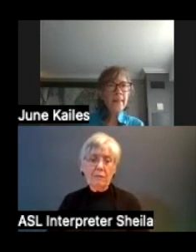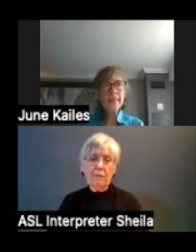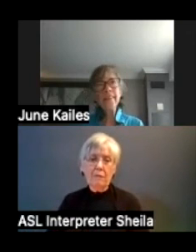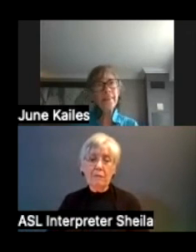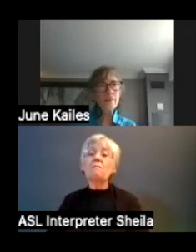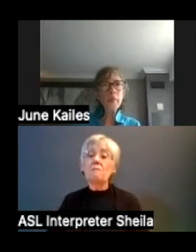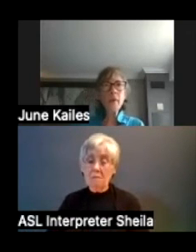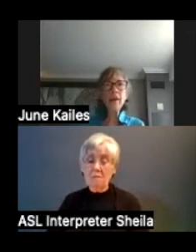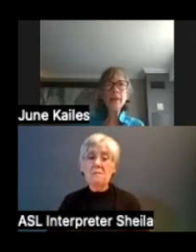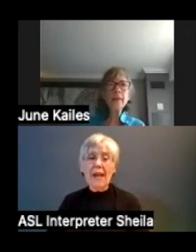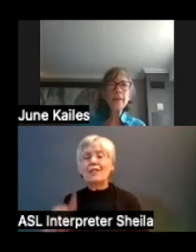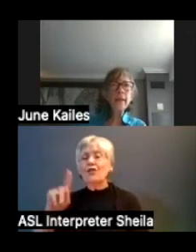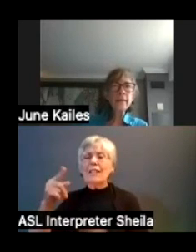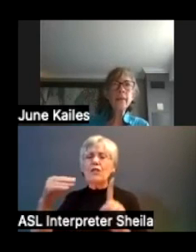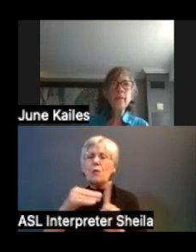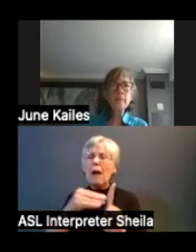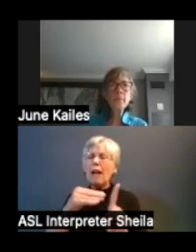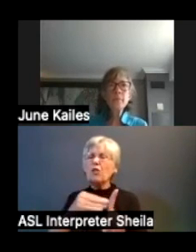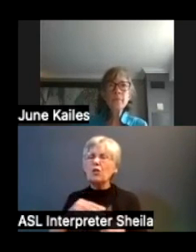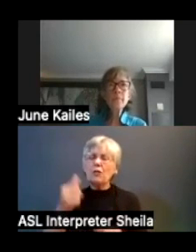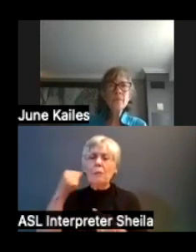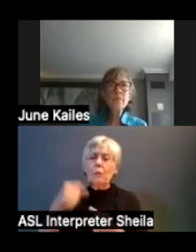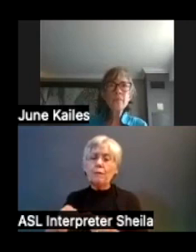Okay, it's just a reminder that